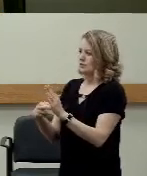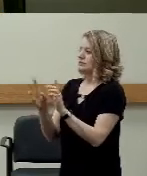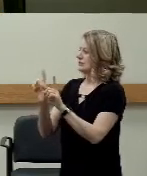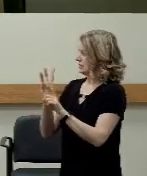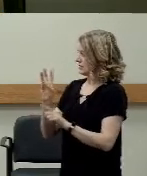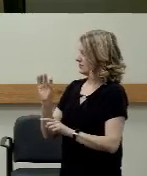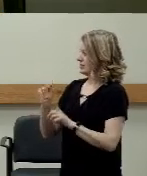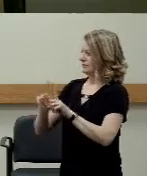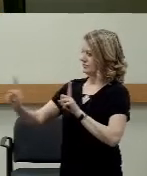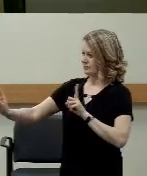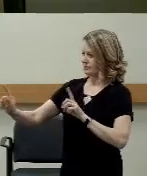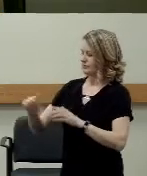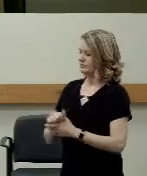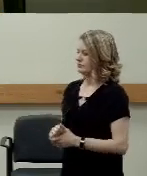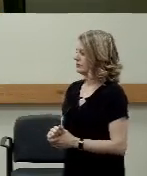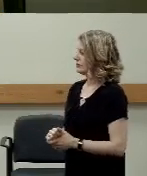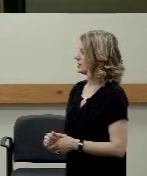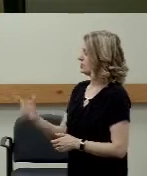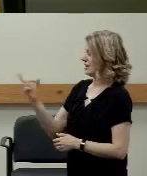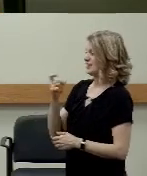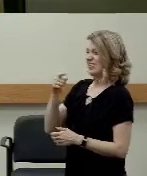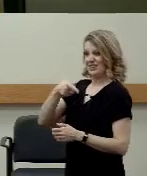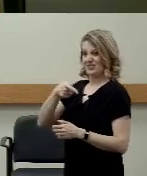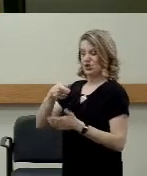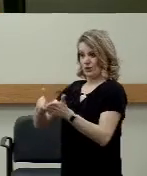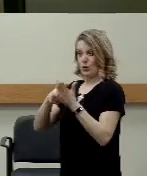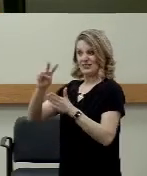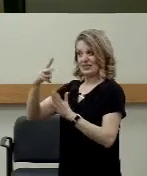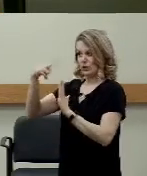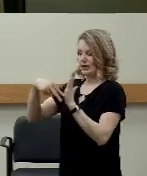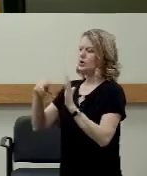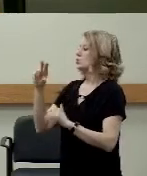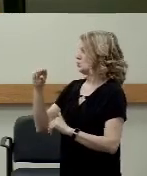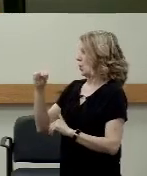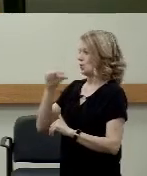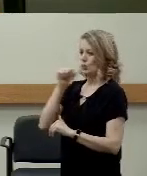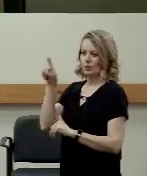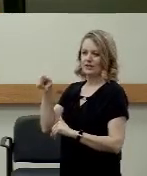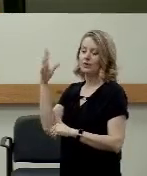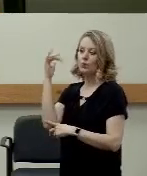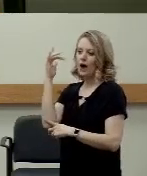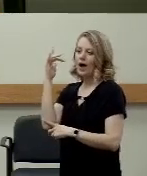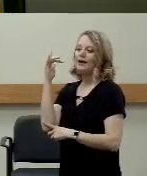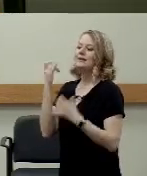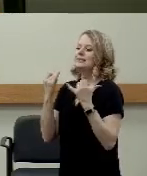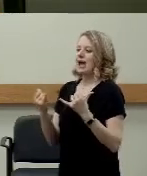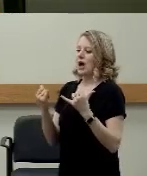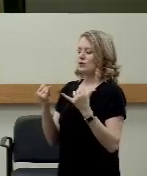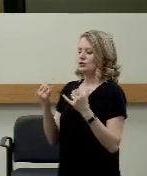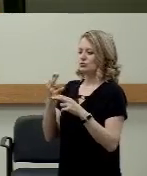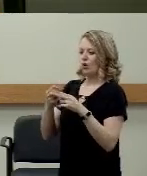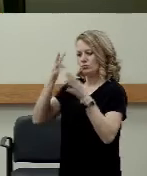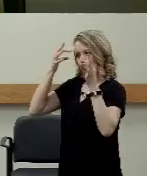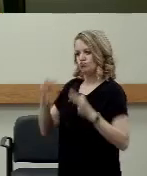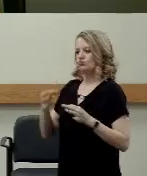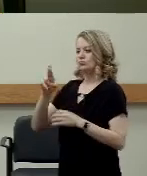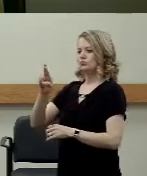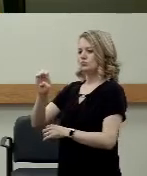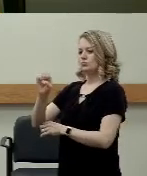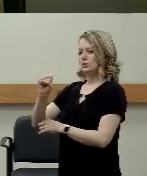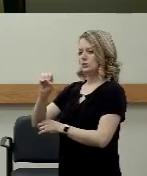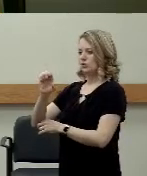So this does not need a second reading? This will not need a second reading because it is a resolution and the ordinance